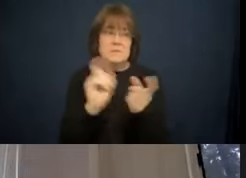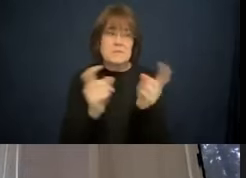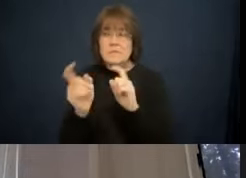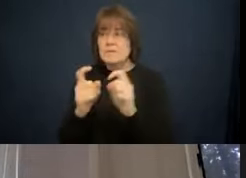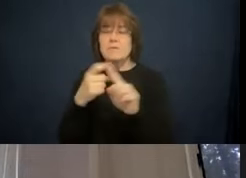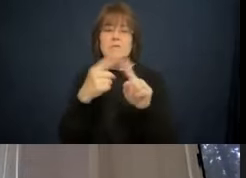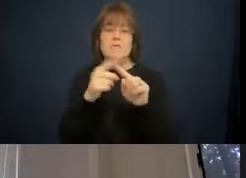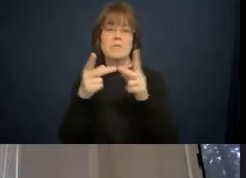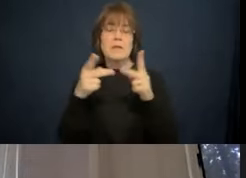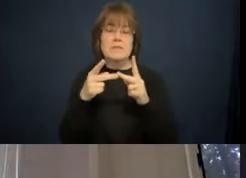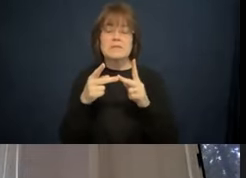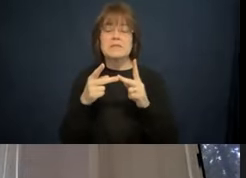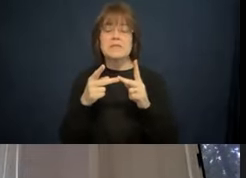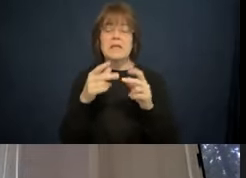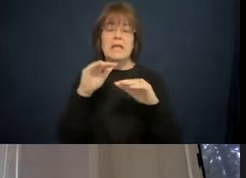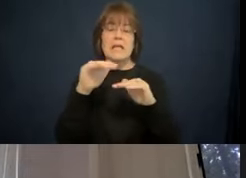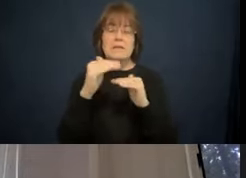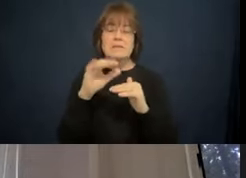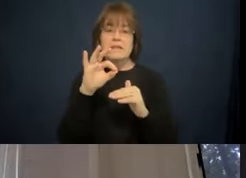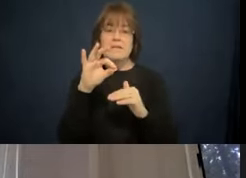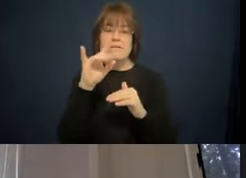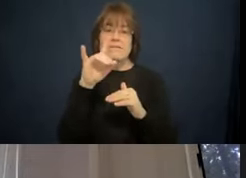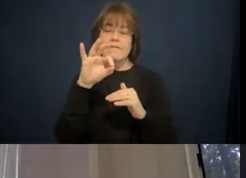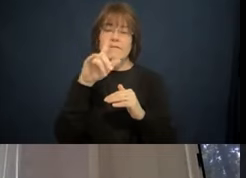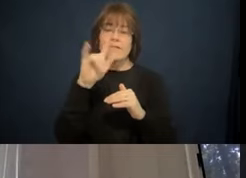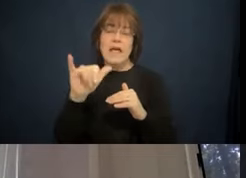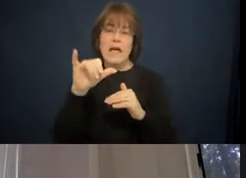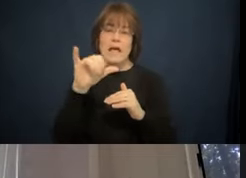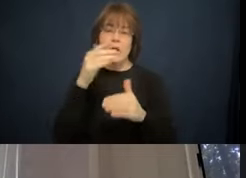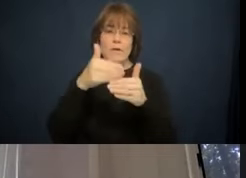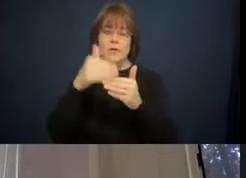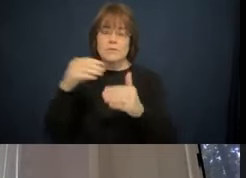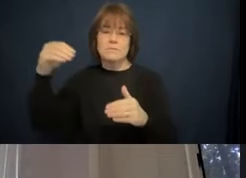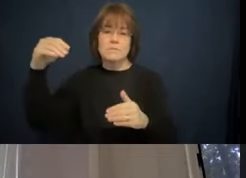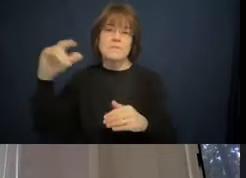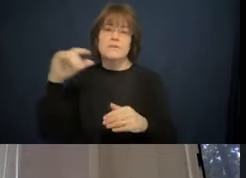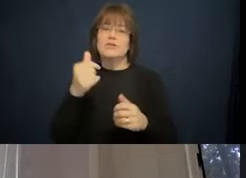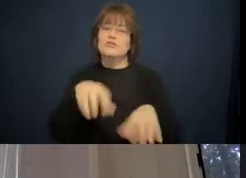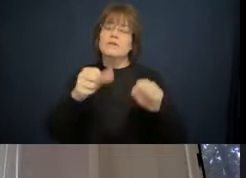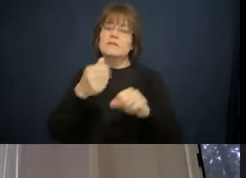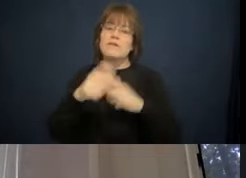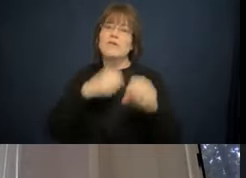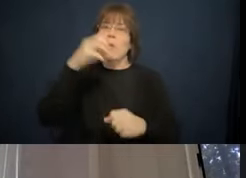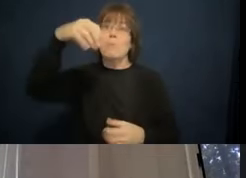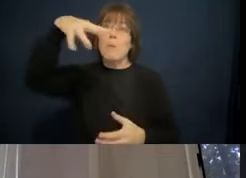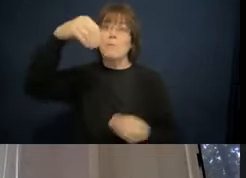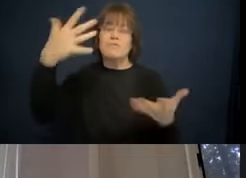and there are limited flying windows. So it wasn't an instantaneous snapshot. It takes several years.